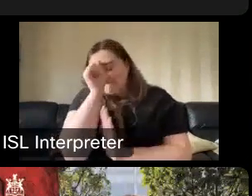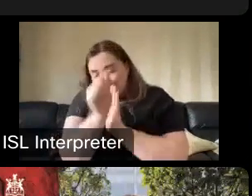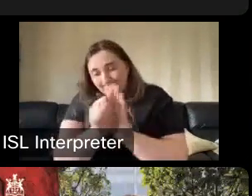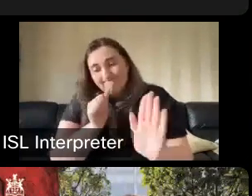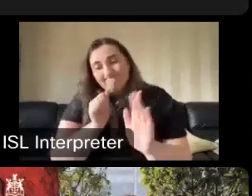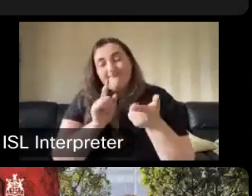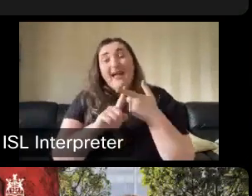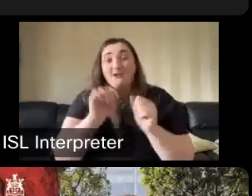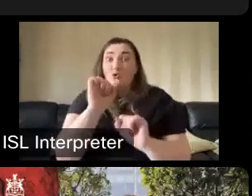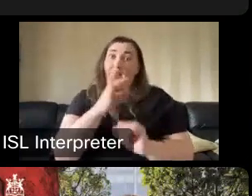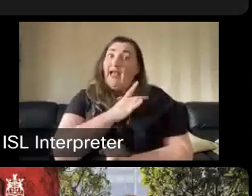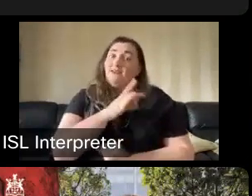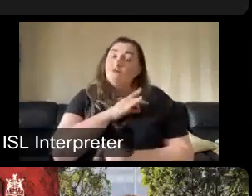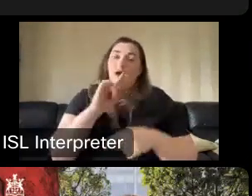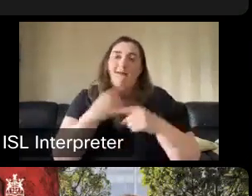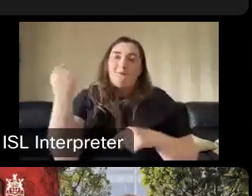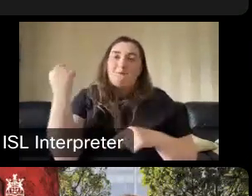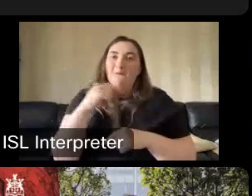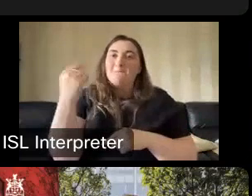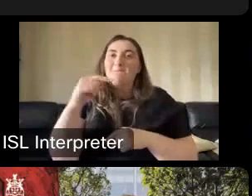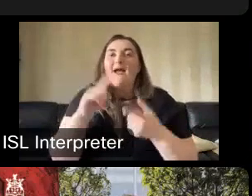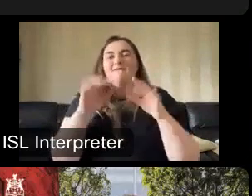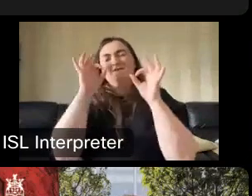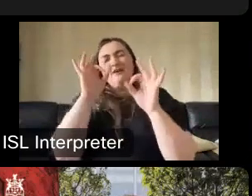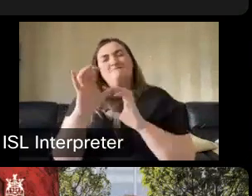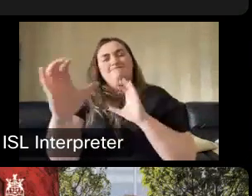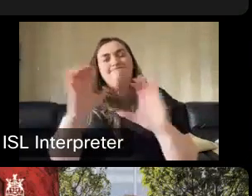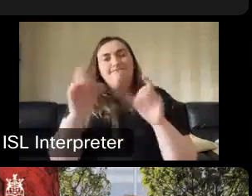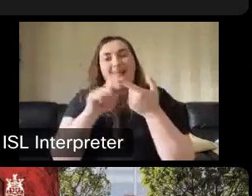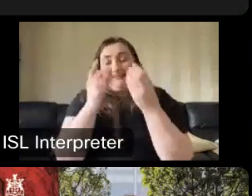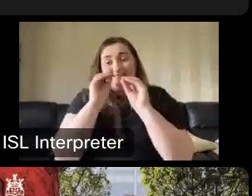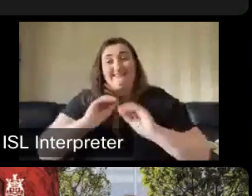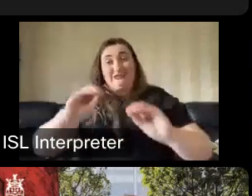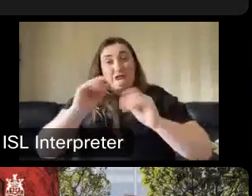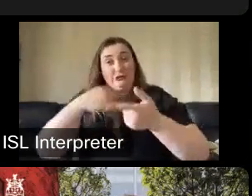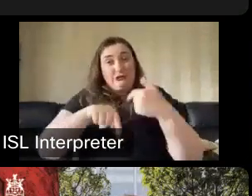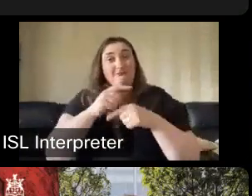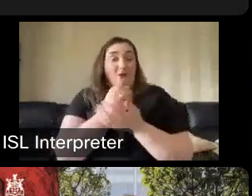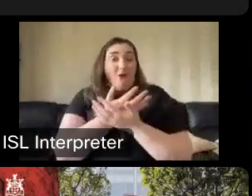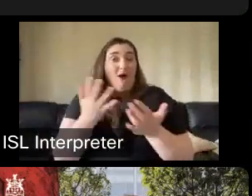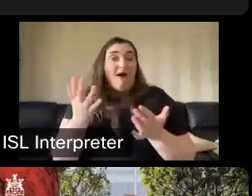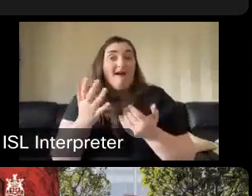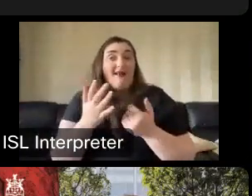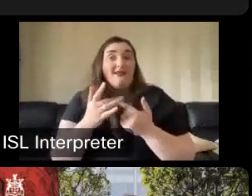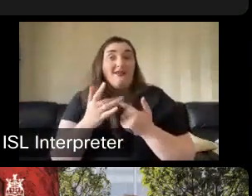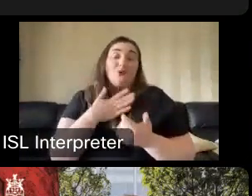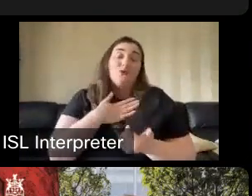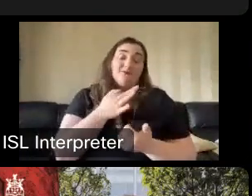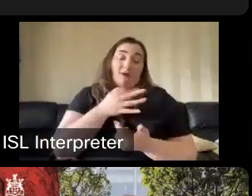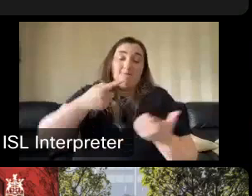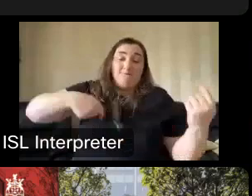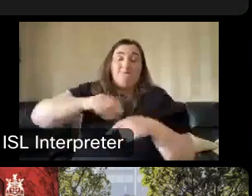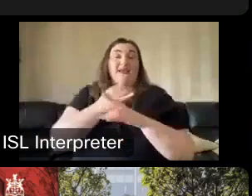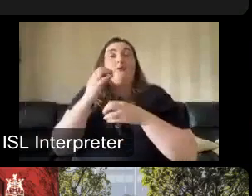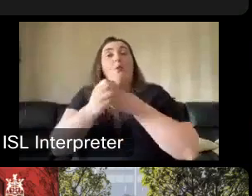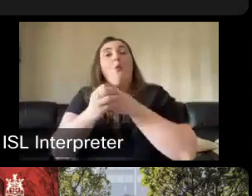always being here and being such a wonderful communicator and teacher for us all and educator. So just from all of us in the Open Disclosure Office and